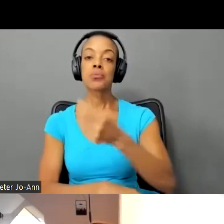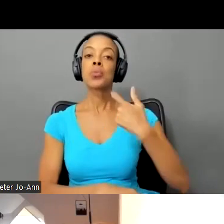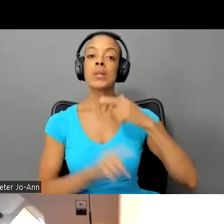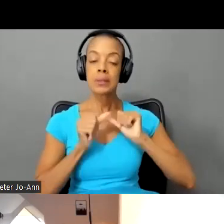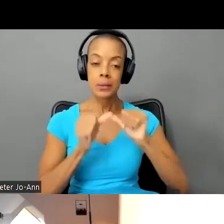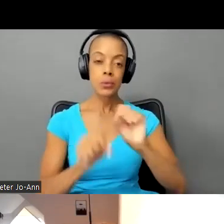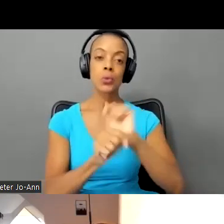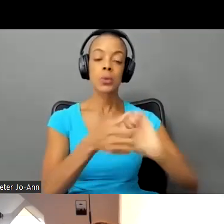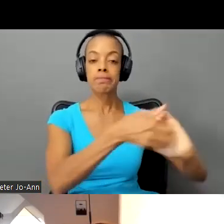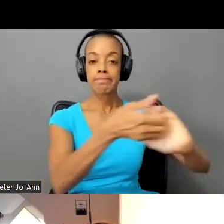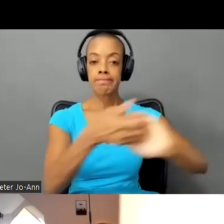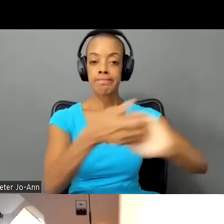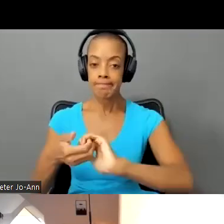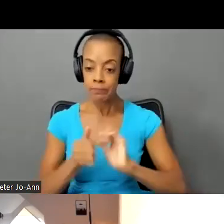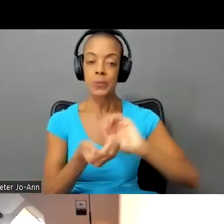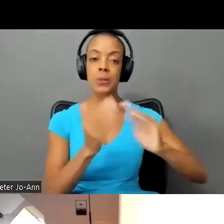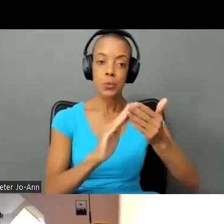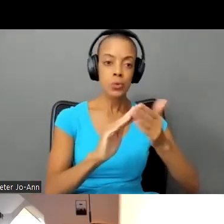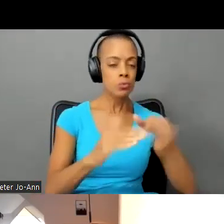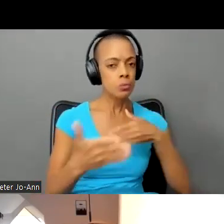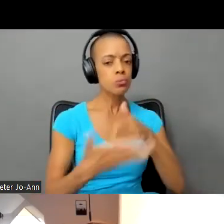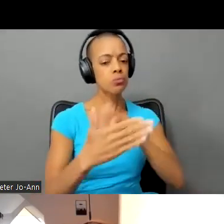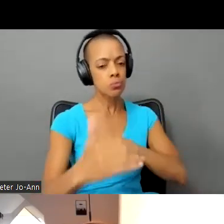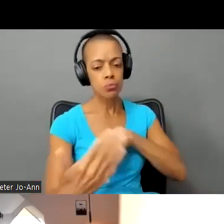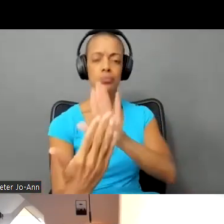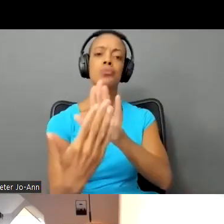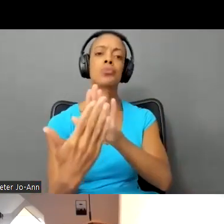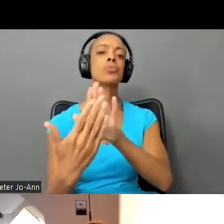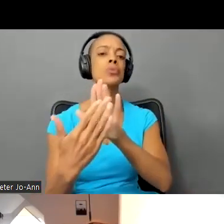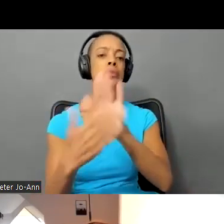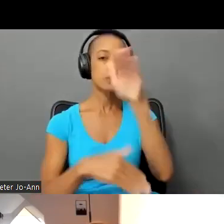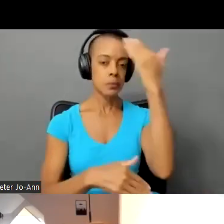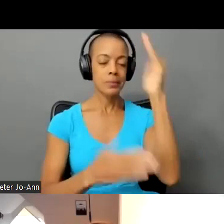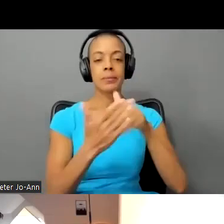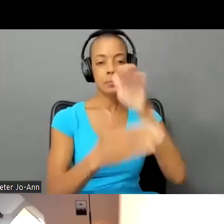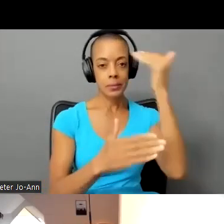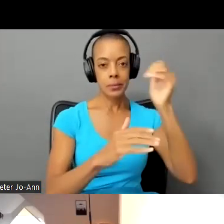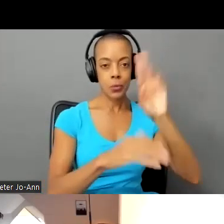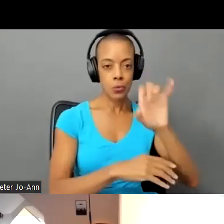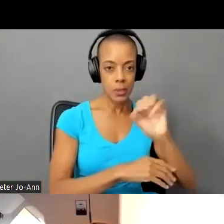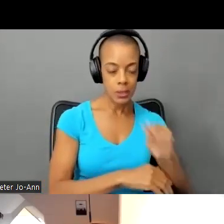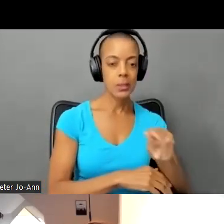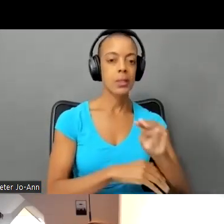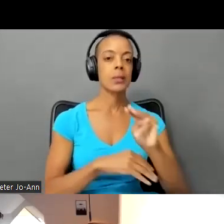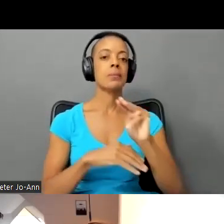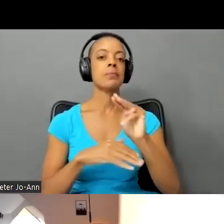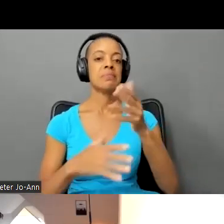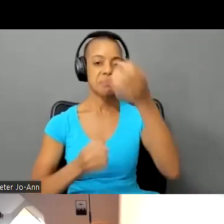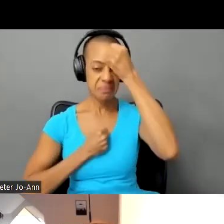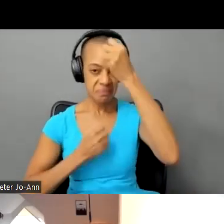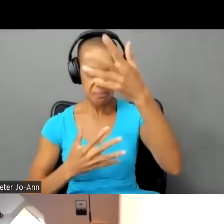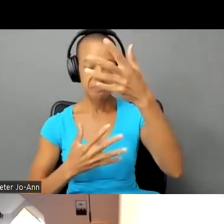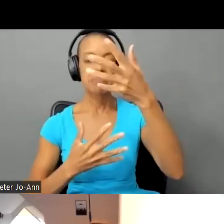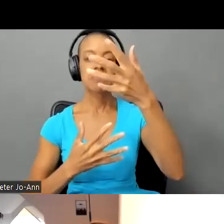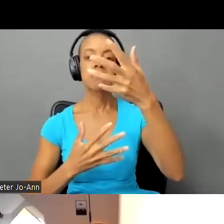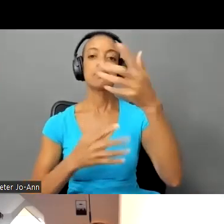challenge colonialism, anti-Black racism, and further forms of oppression that remain pervasive in Canada and that result in